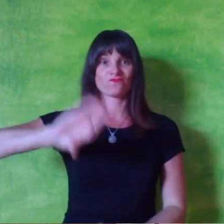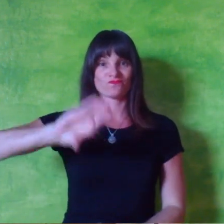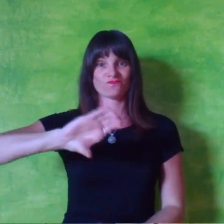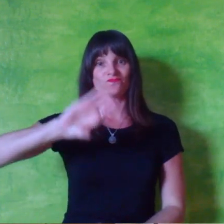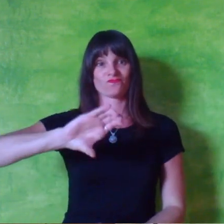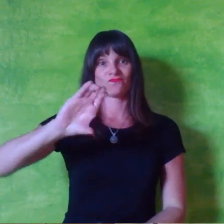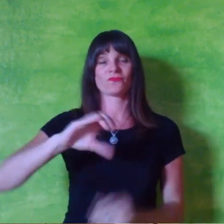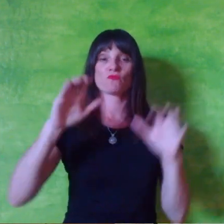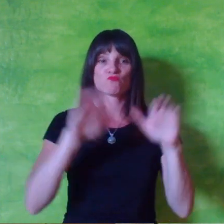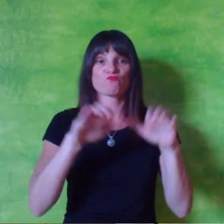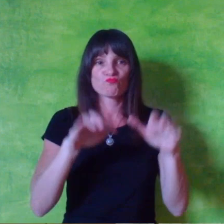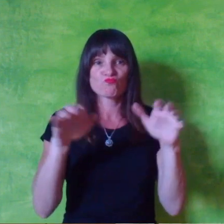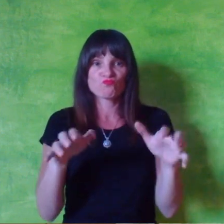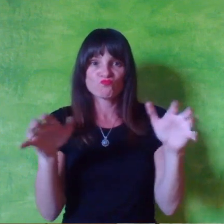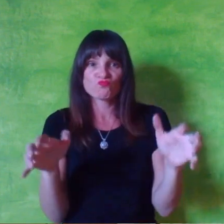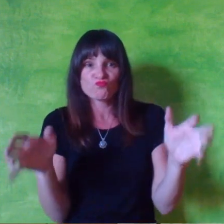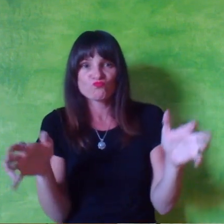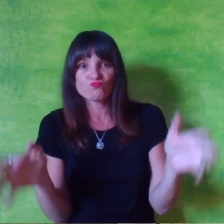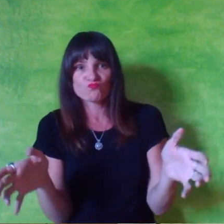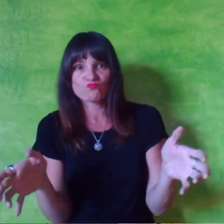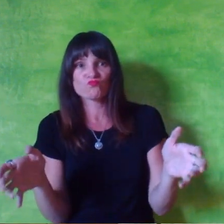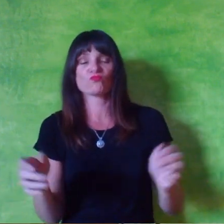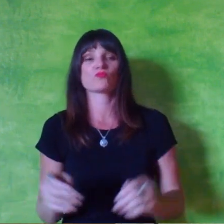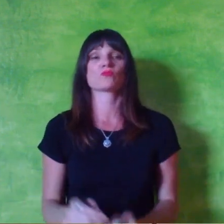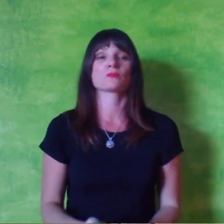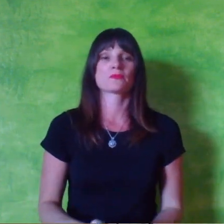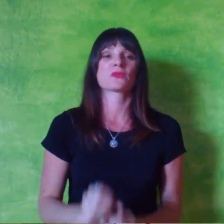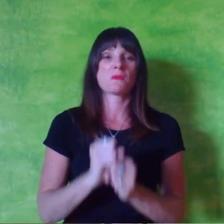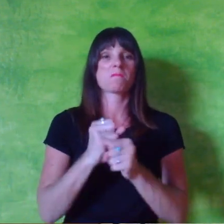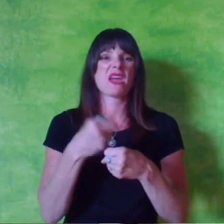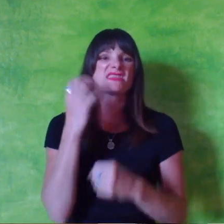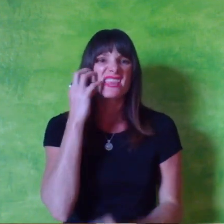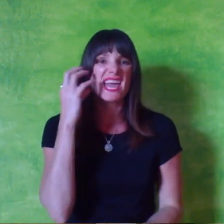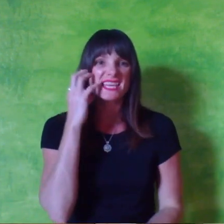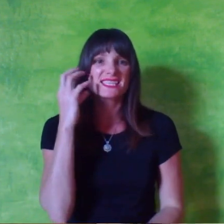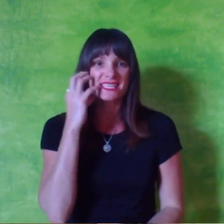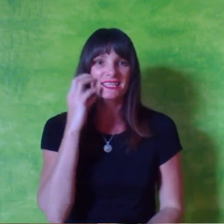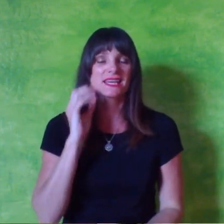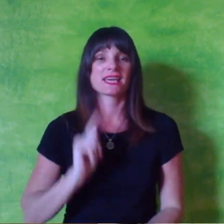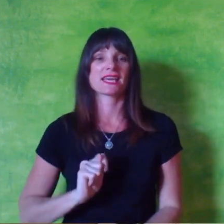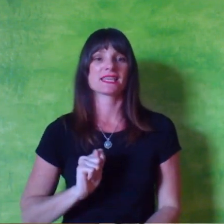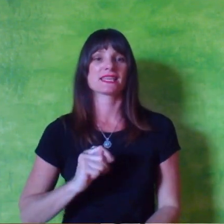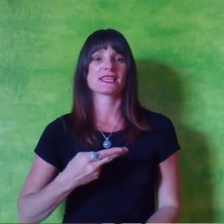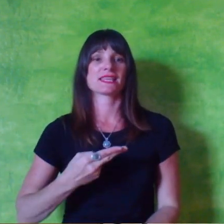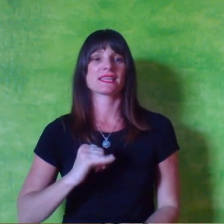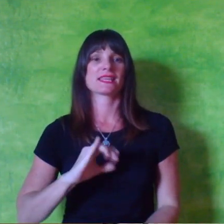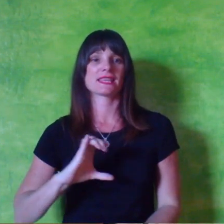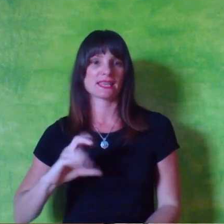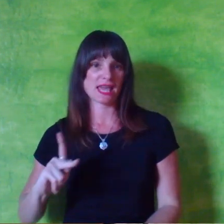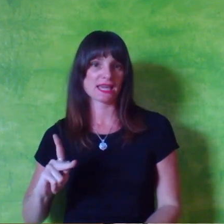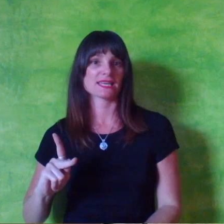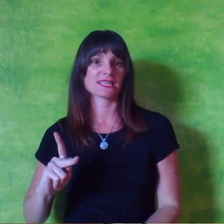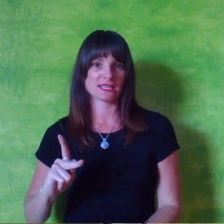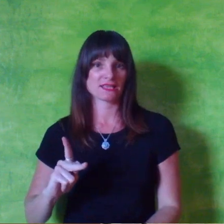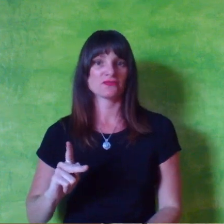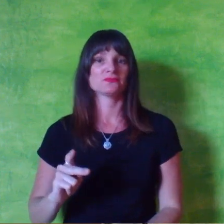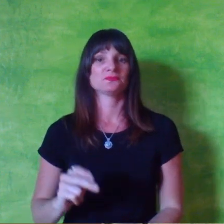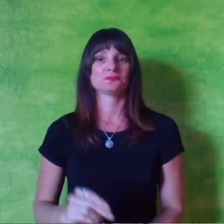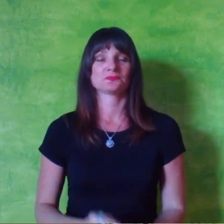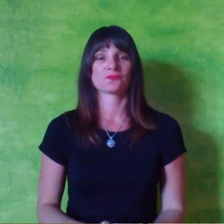basically as thick as we can get it. When I flip it over, it's going to dump a whole bunch more. We're going to put the rest of it on there.